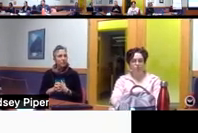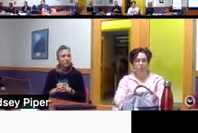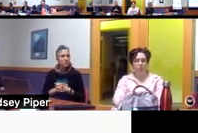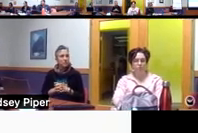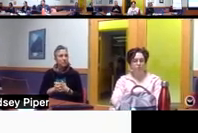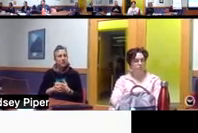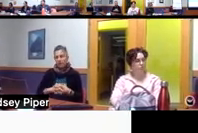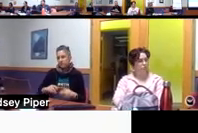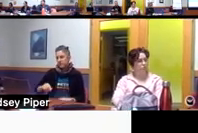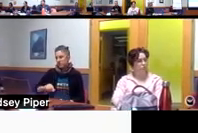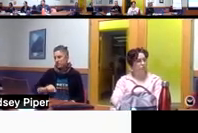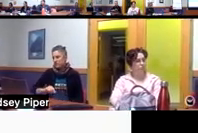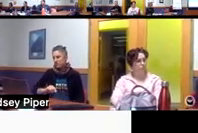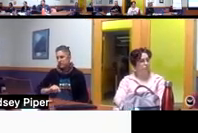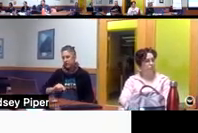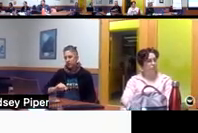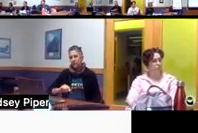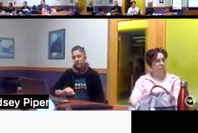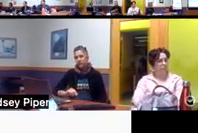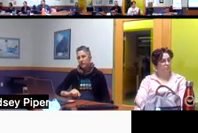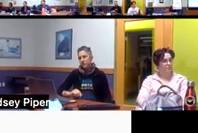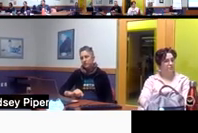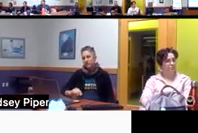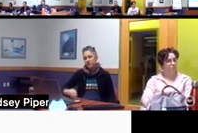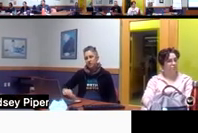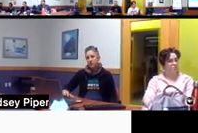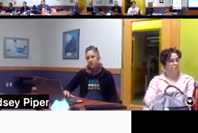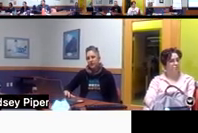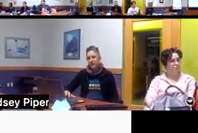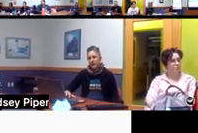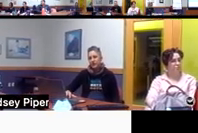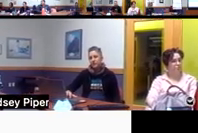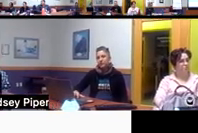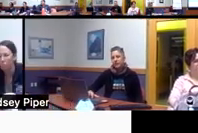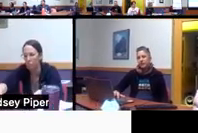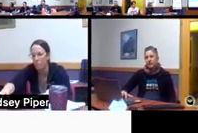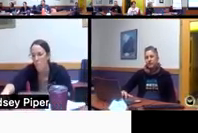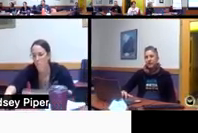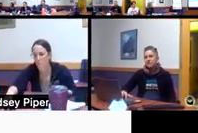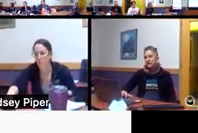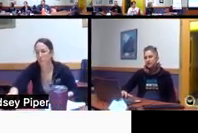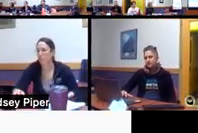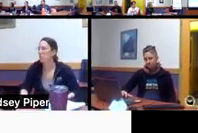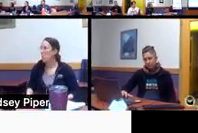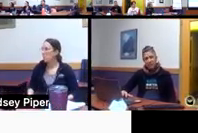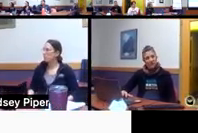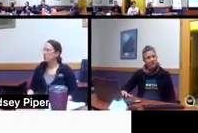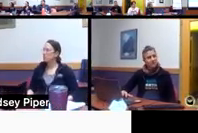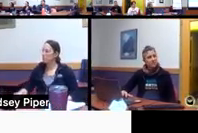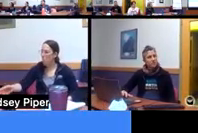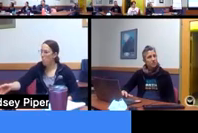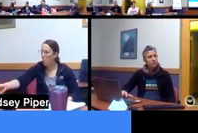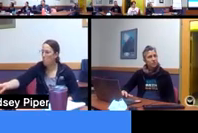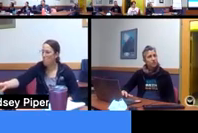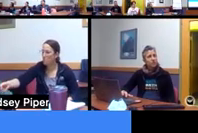that you want to do. So this is kind of the overview of what the presentation will look like. And then on the next slide, this